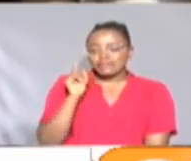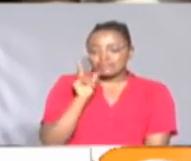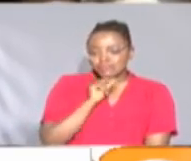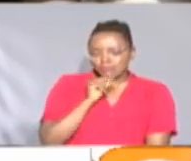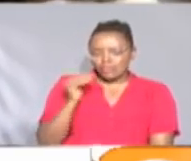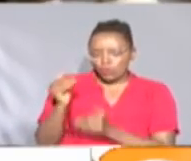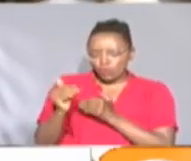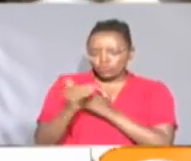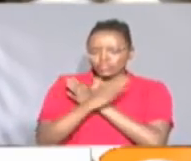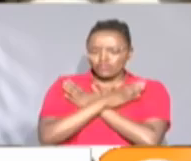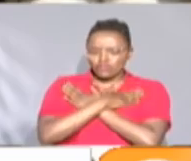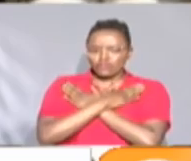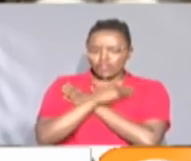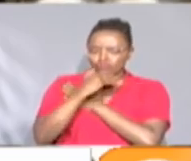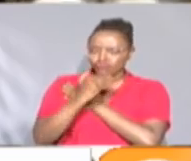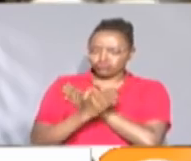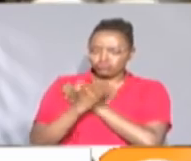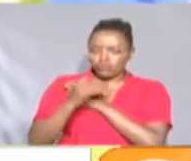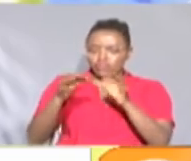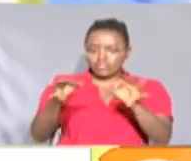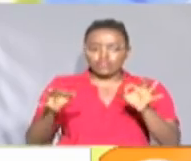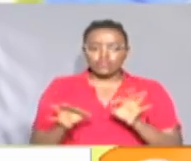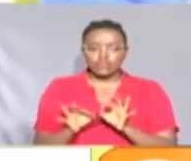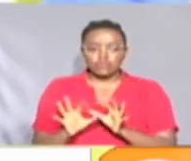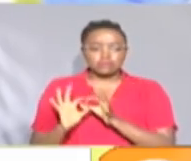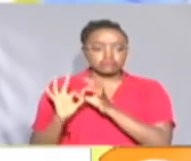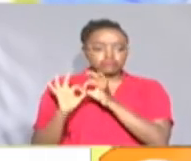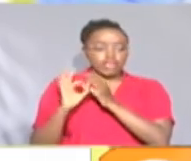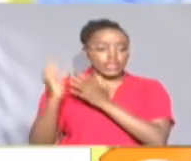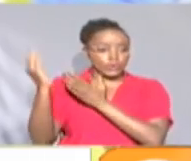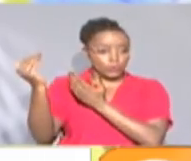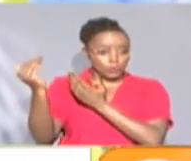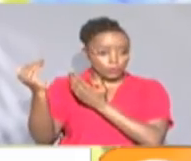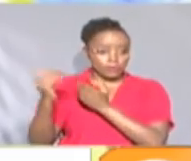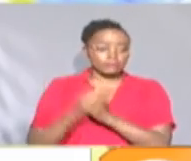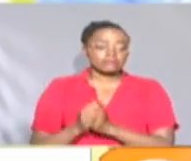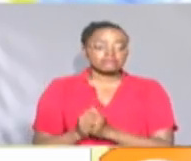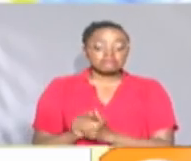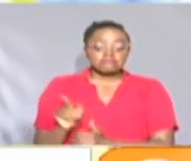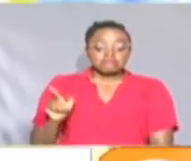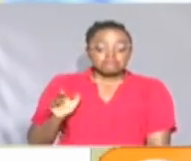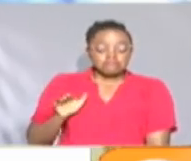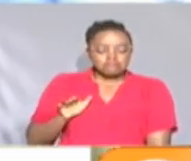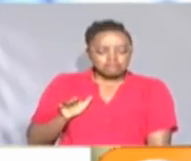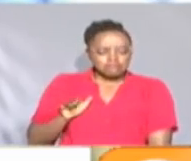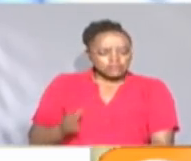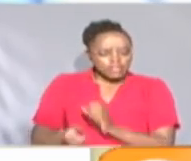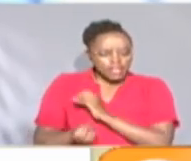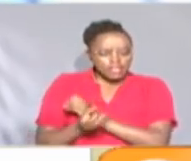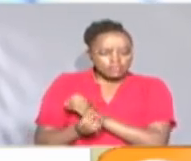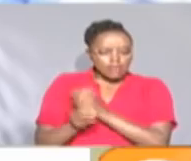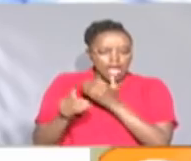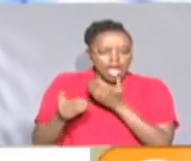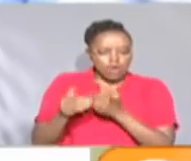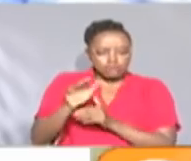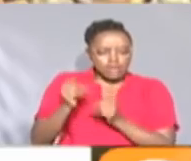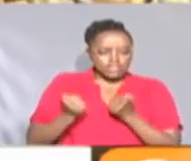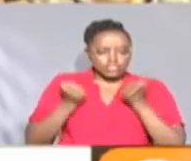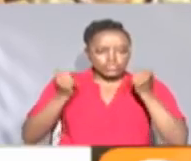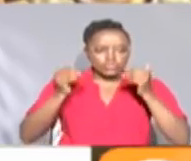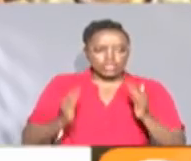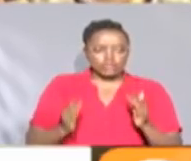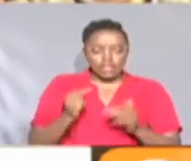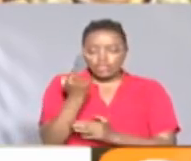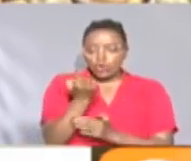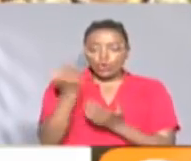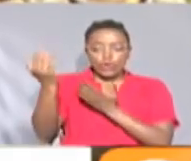friends and a symbol of hope for their families. Judy Taru is telling of how her son Jimmy Kipruto, a driver, was the only